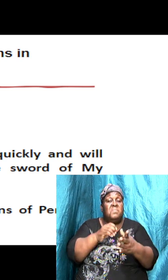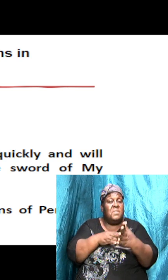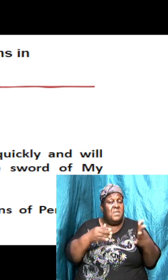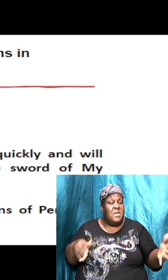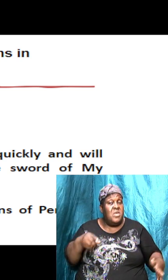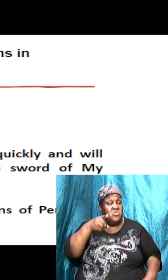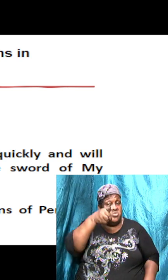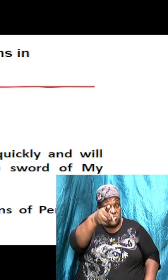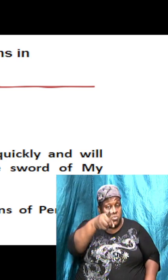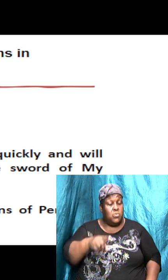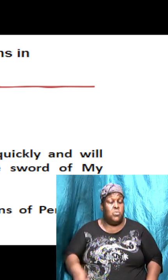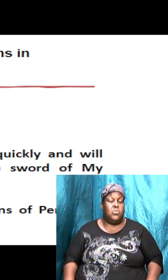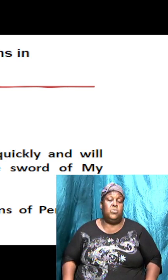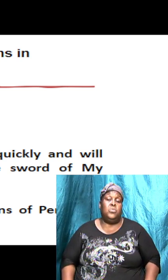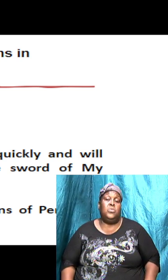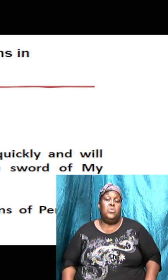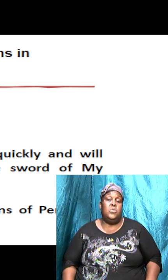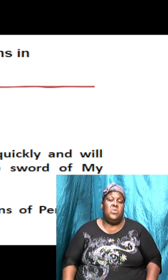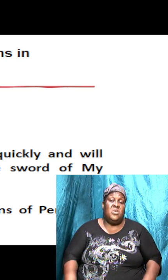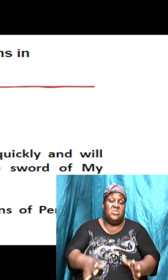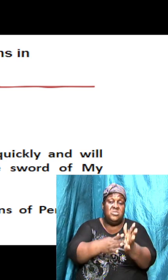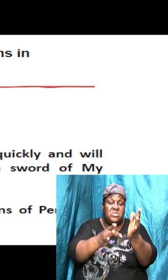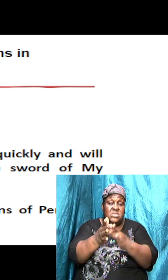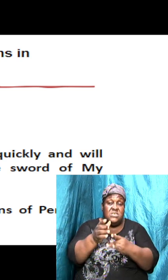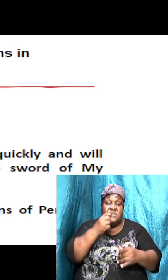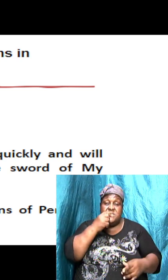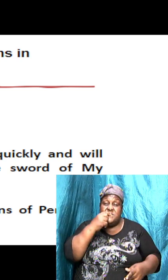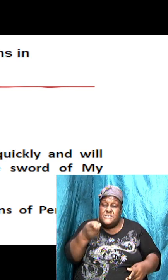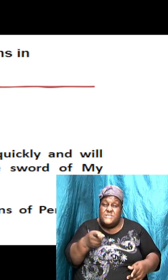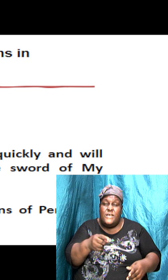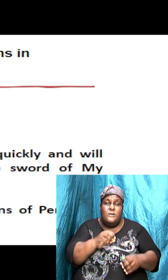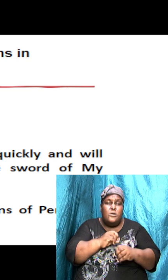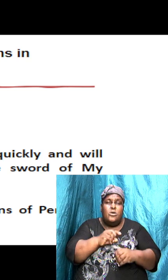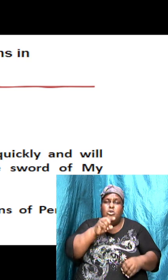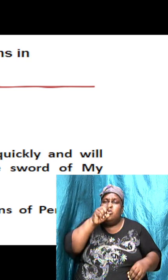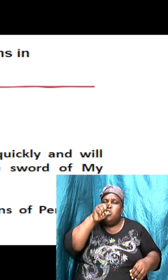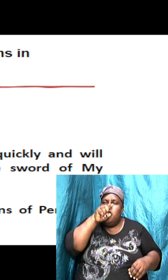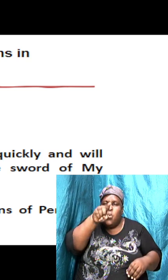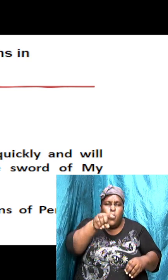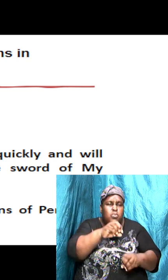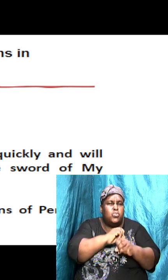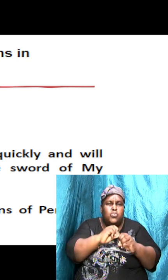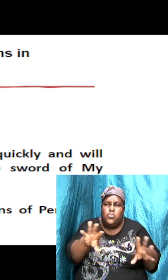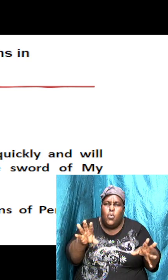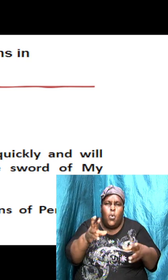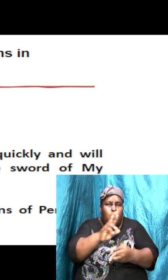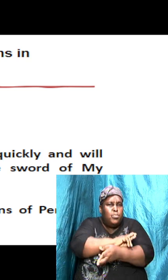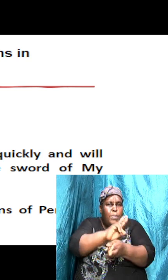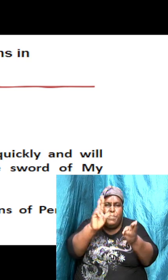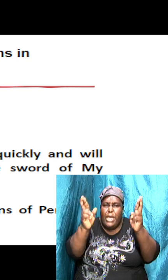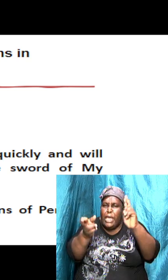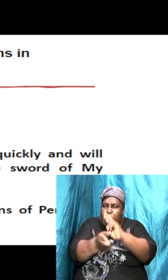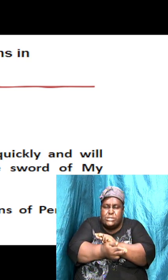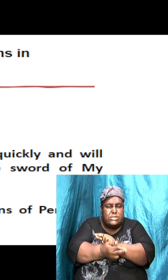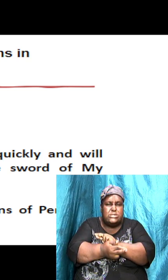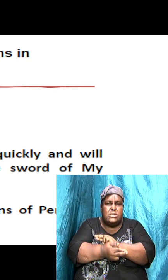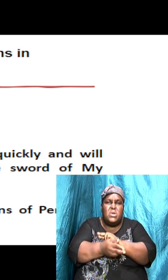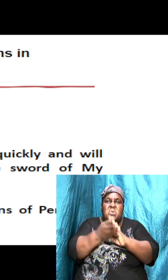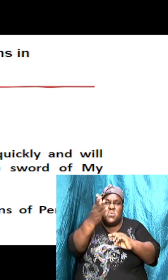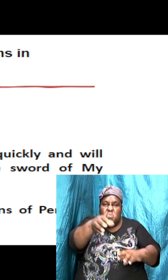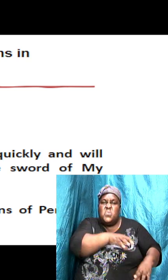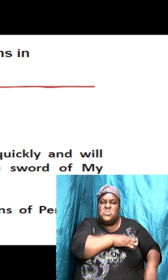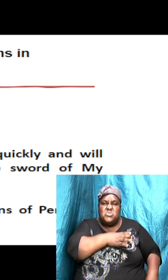And Jesus said, if you don't repent, those Christians in Pergamos, those Christians today that are